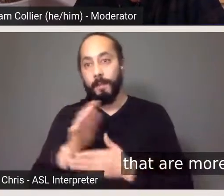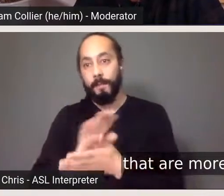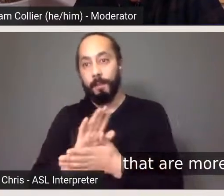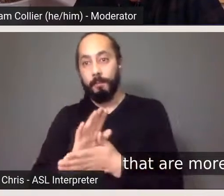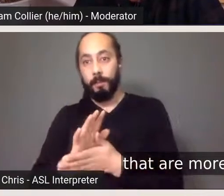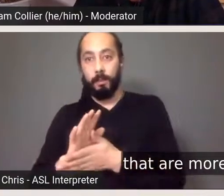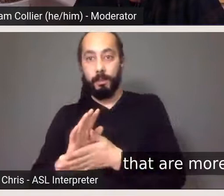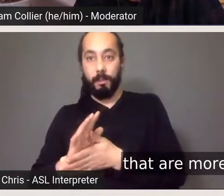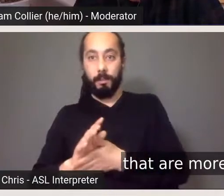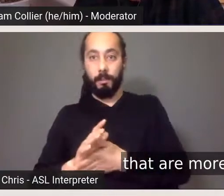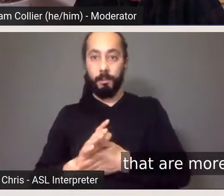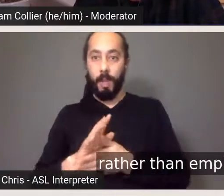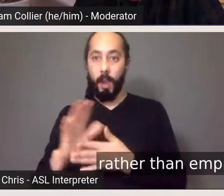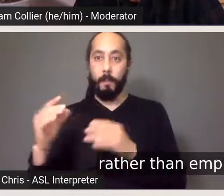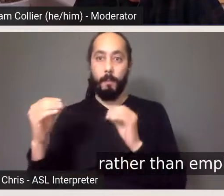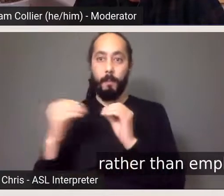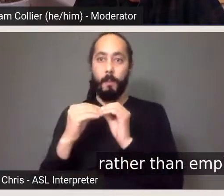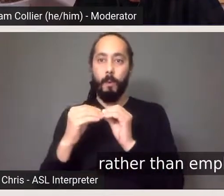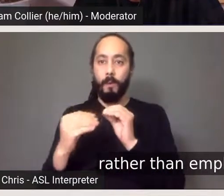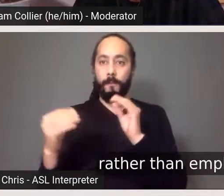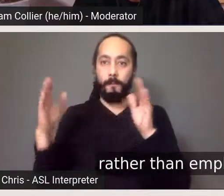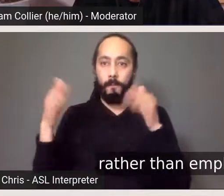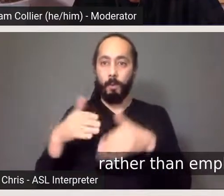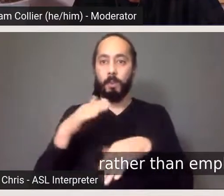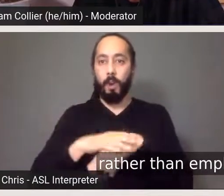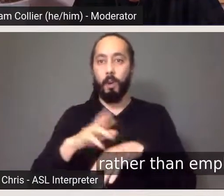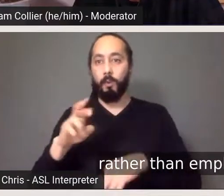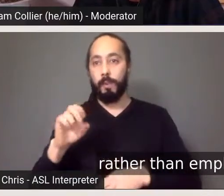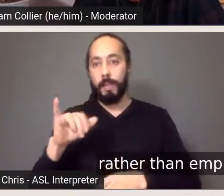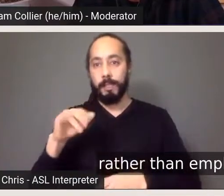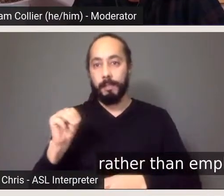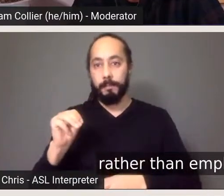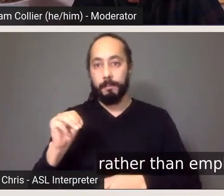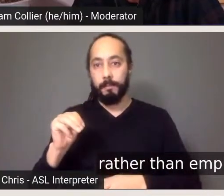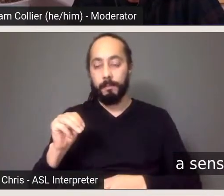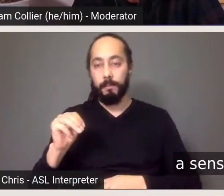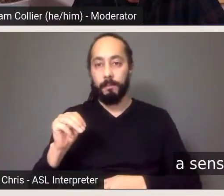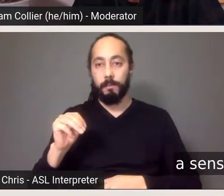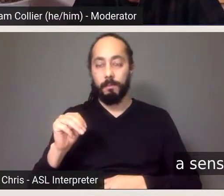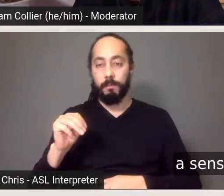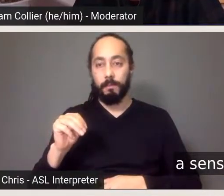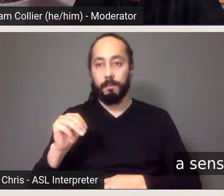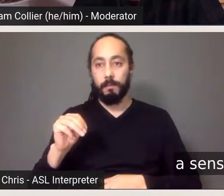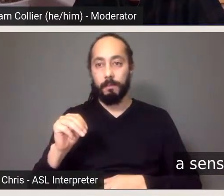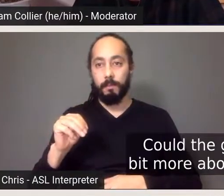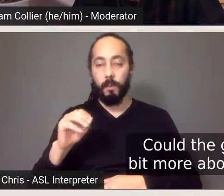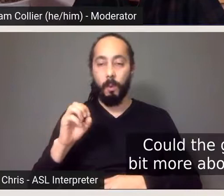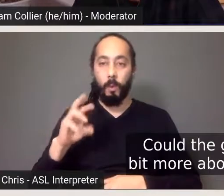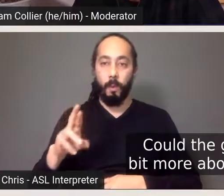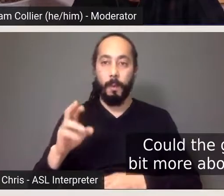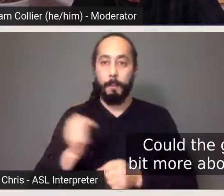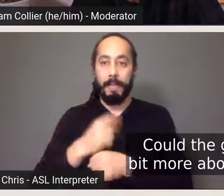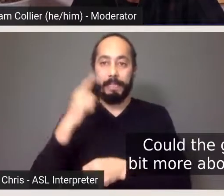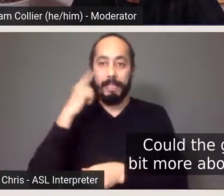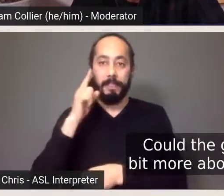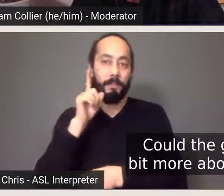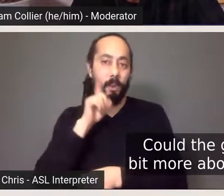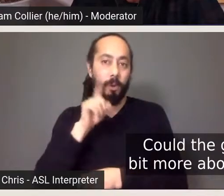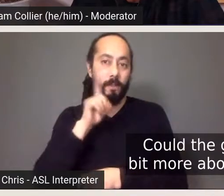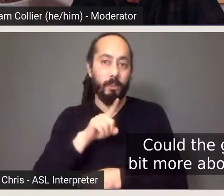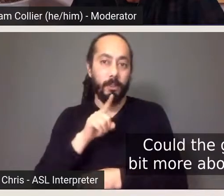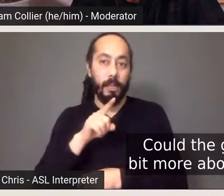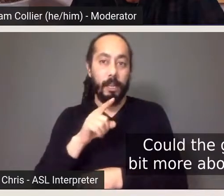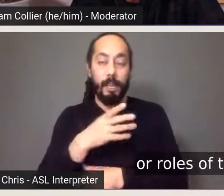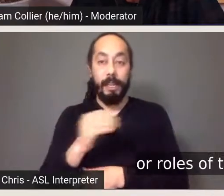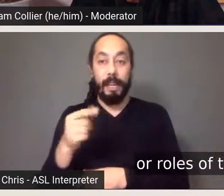more focused on realism rather than employing or making use of a sense of artificial. Could the guest talk a little bit more about